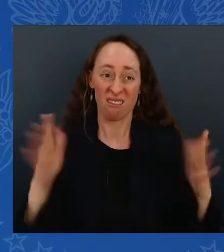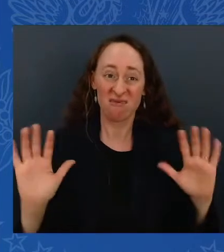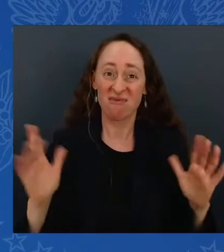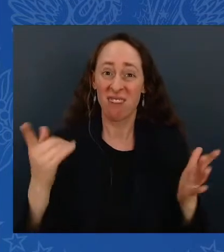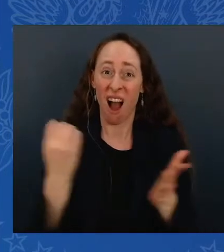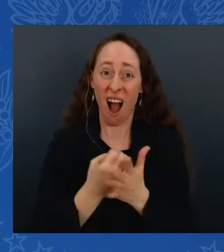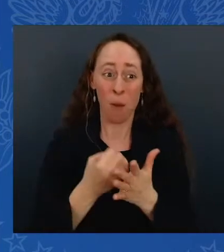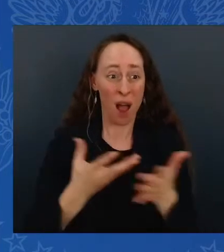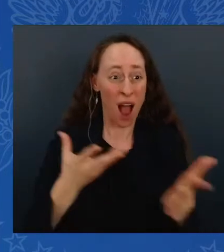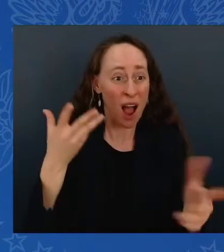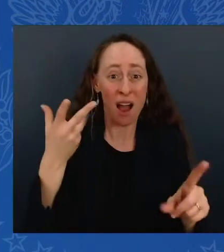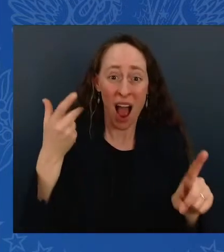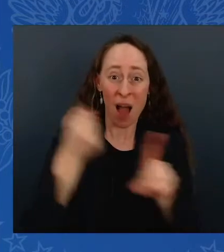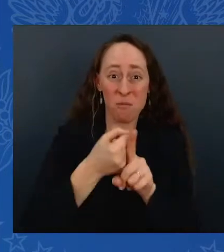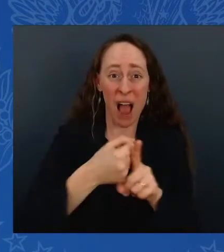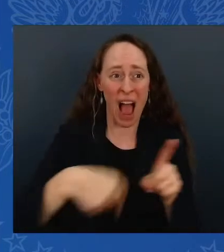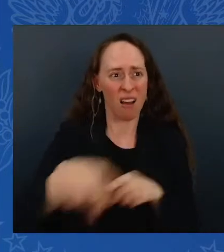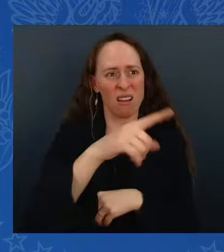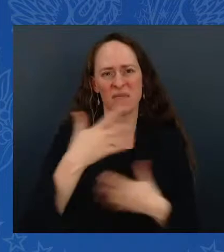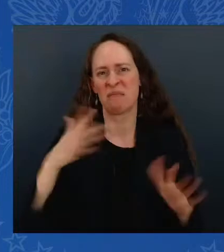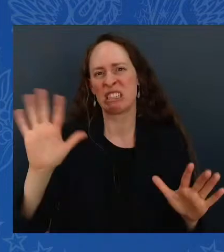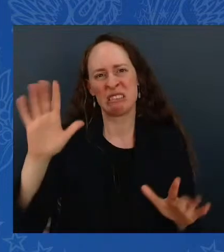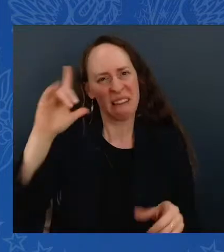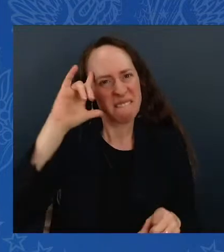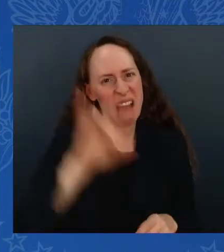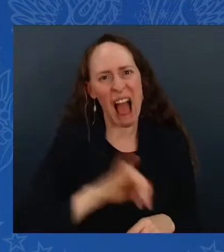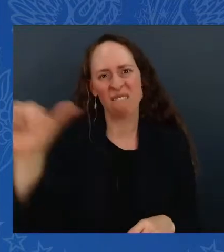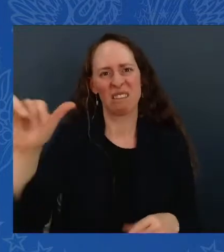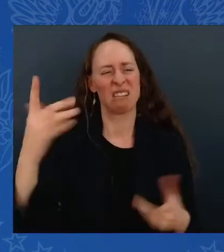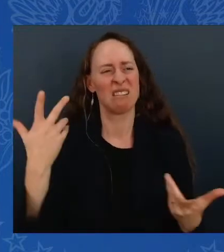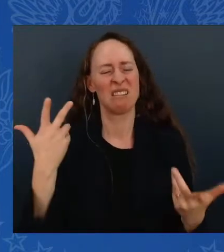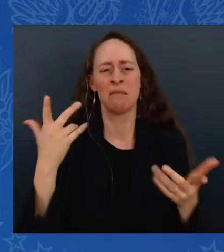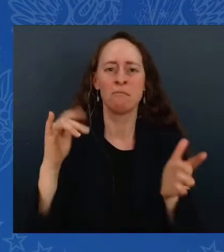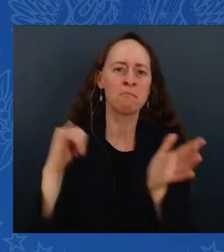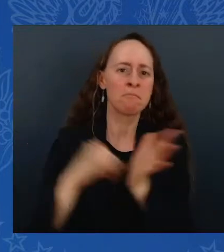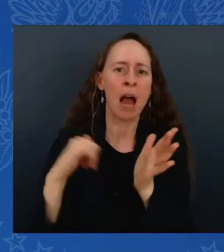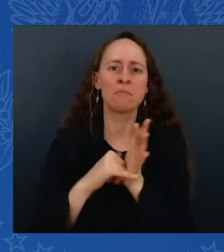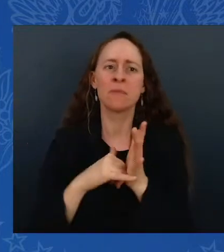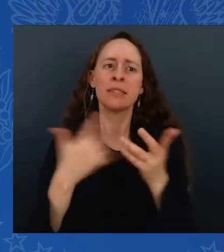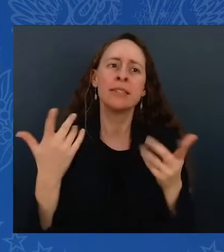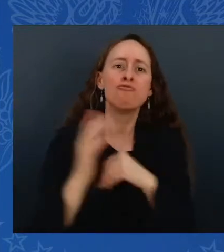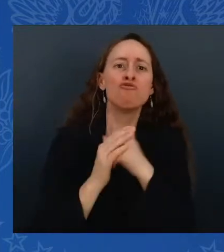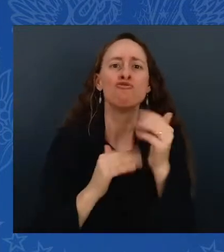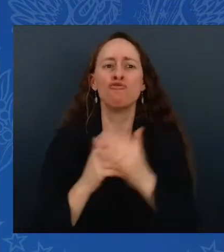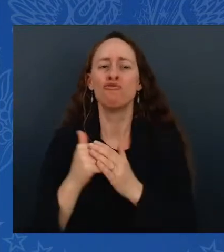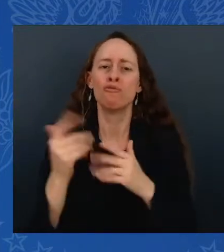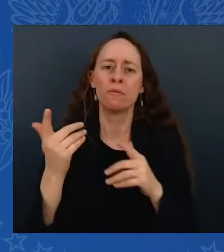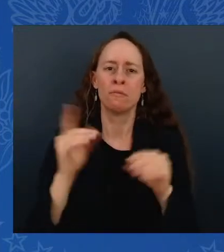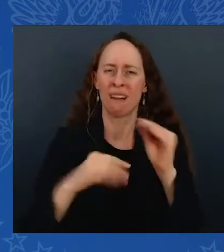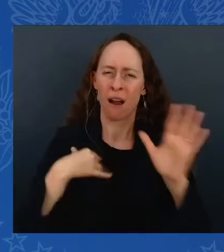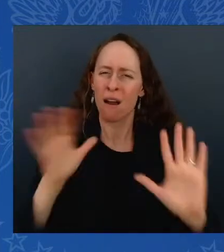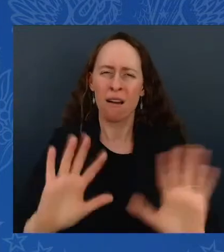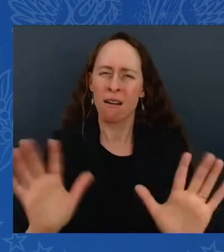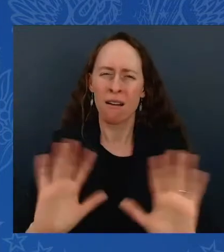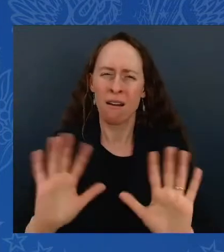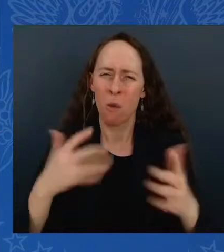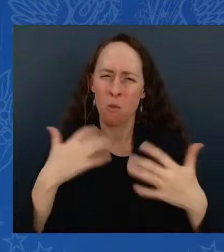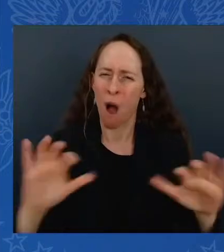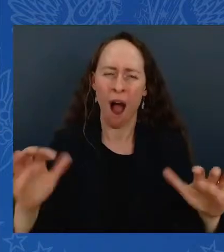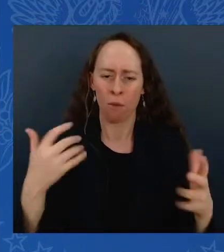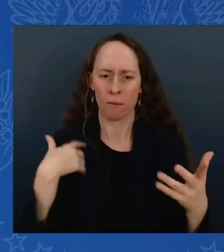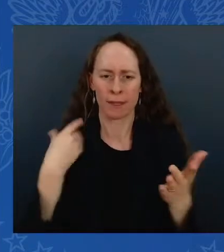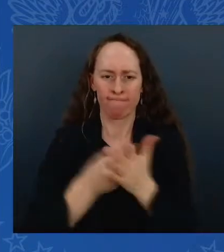Americans and left them behind in the past. We delivered essential funding to states and local governments to keep essential services